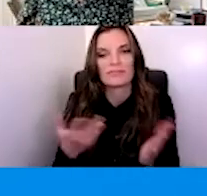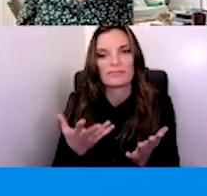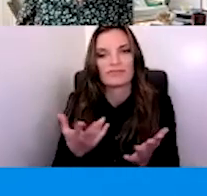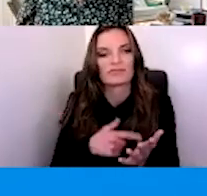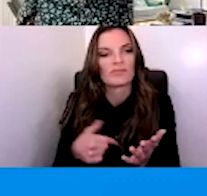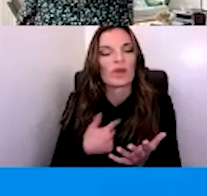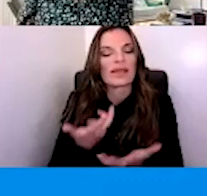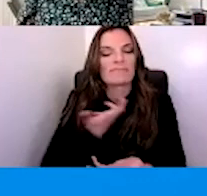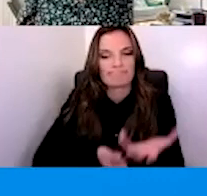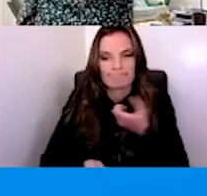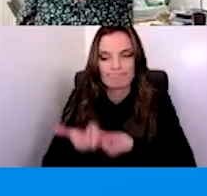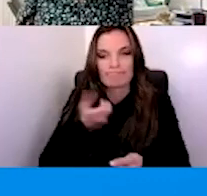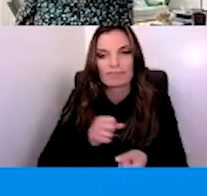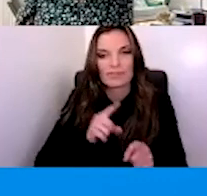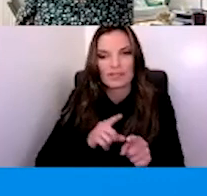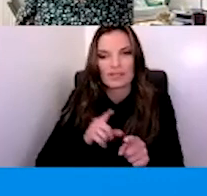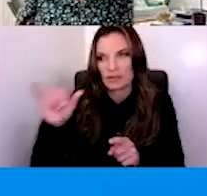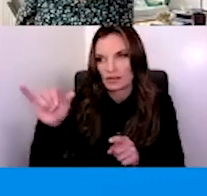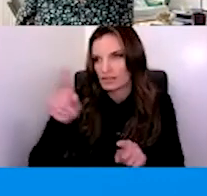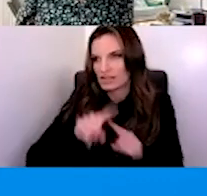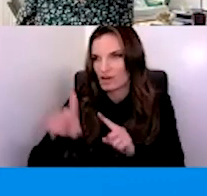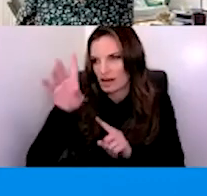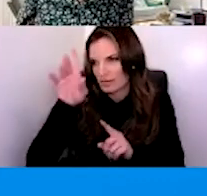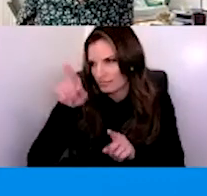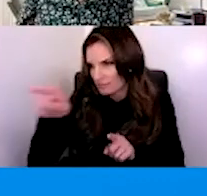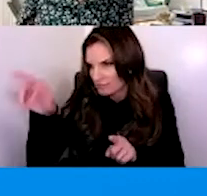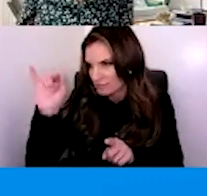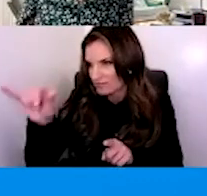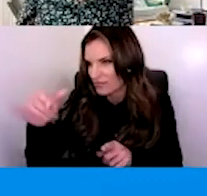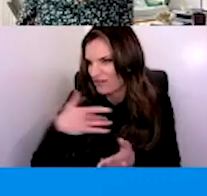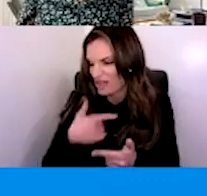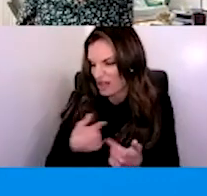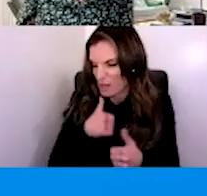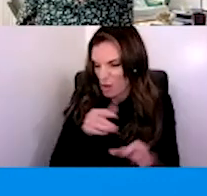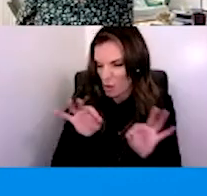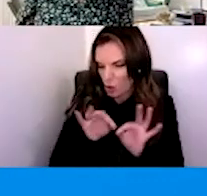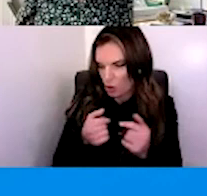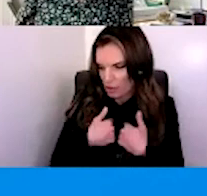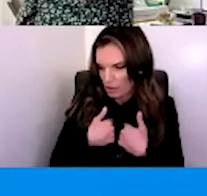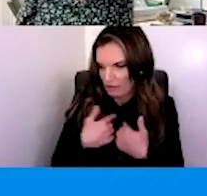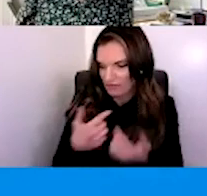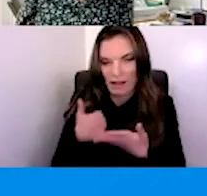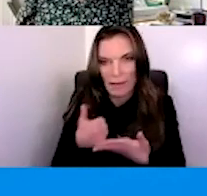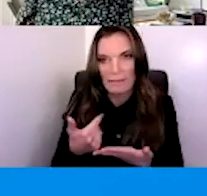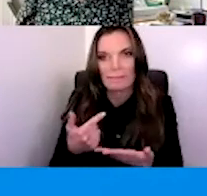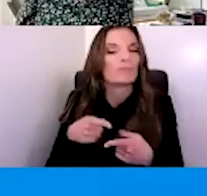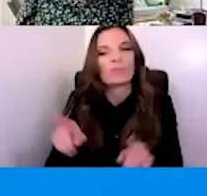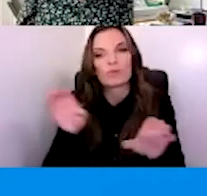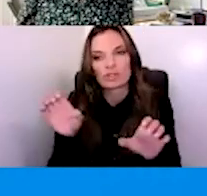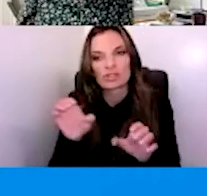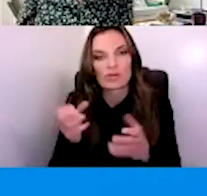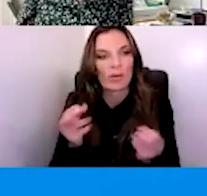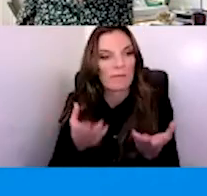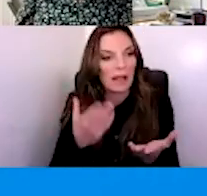these ideas and we might have ideas that we're not worthy of help during an emergency. We might have ideas that will be too